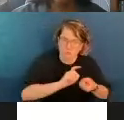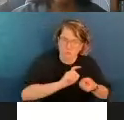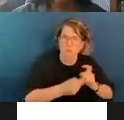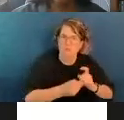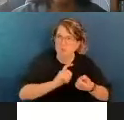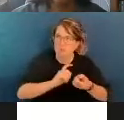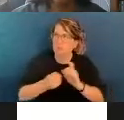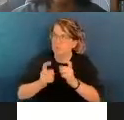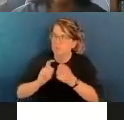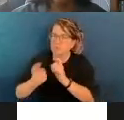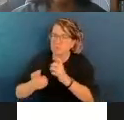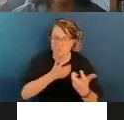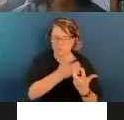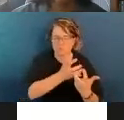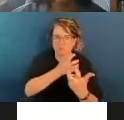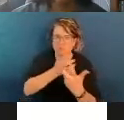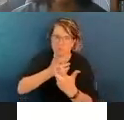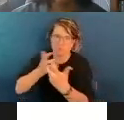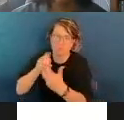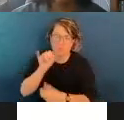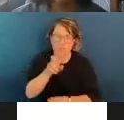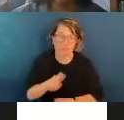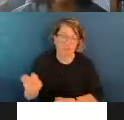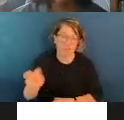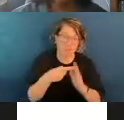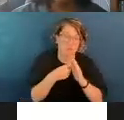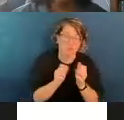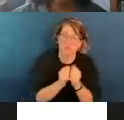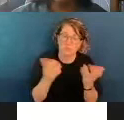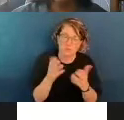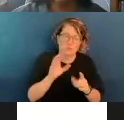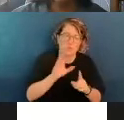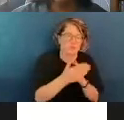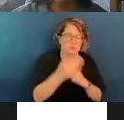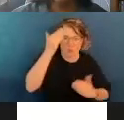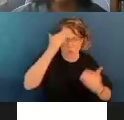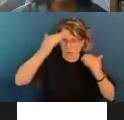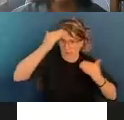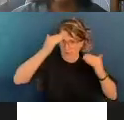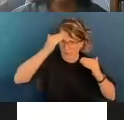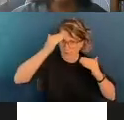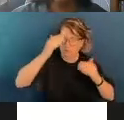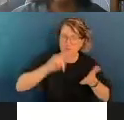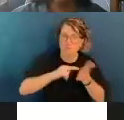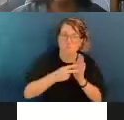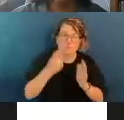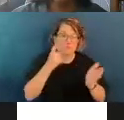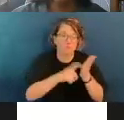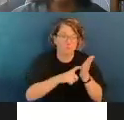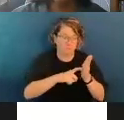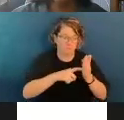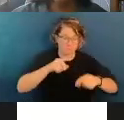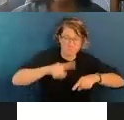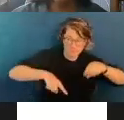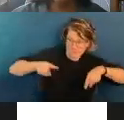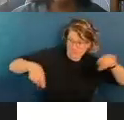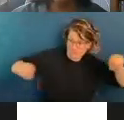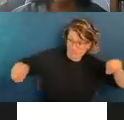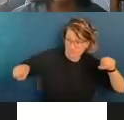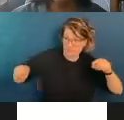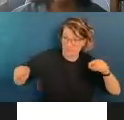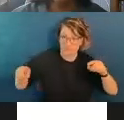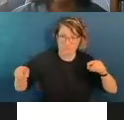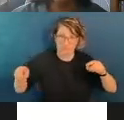journey often starts with cultural awareness, recognizing that differences and similarities exist